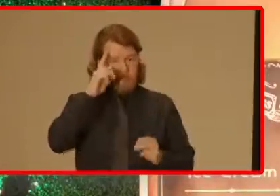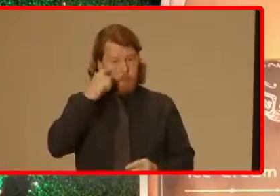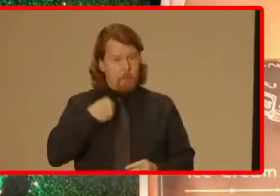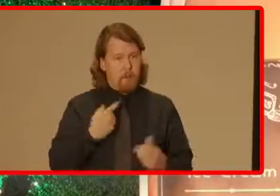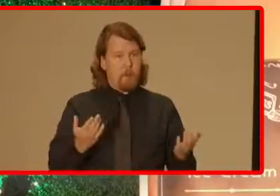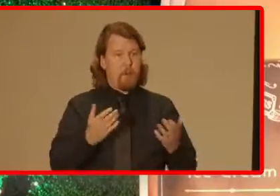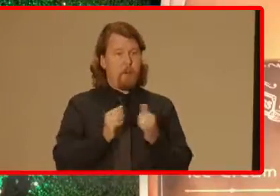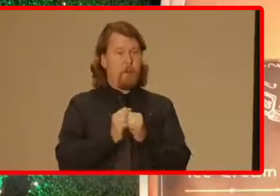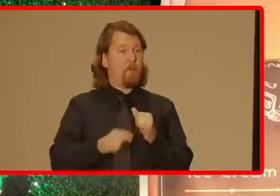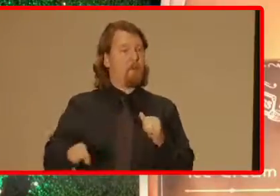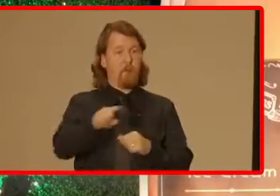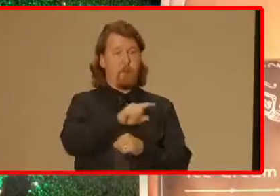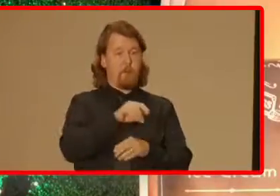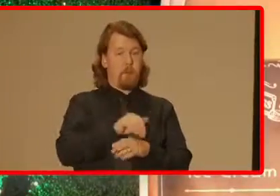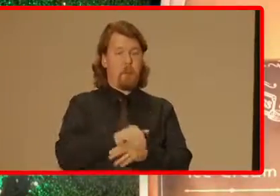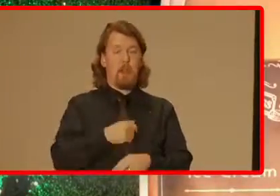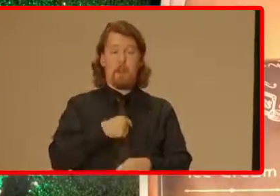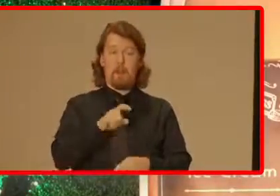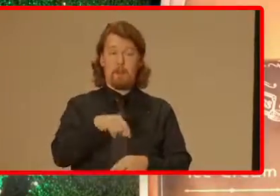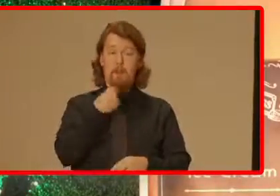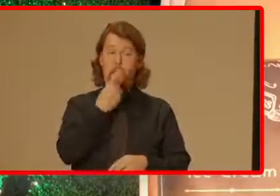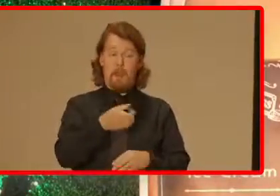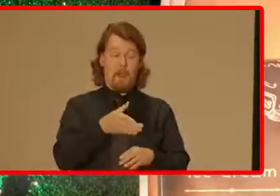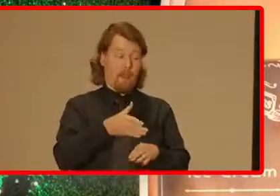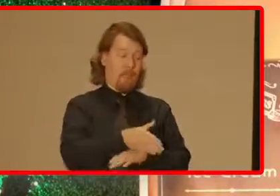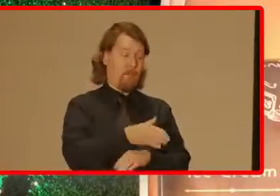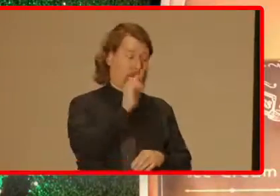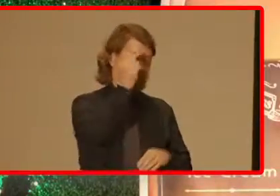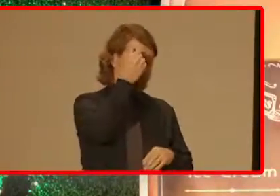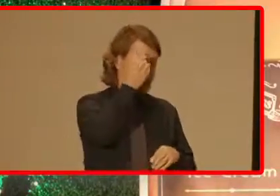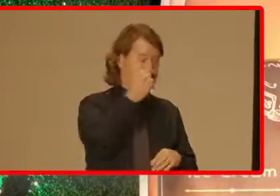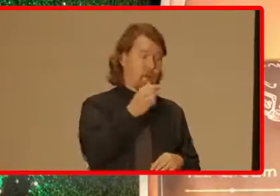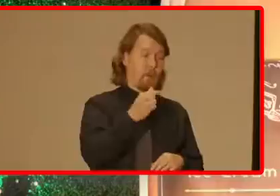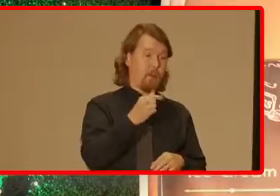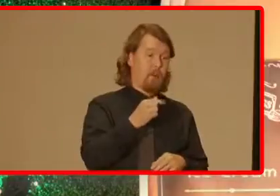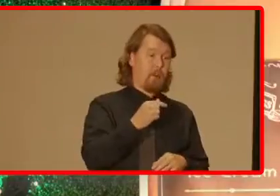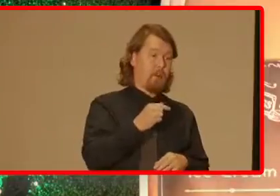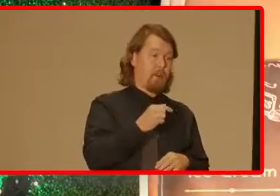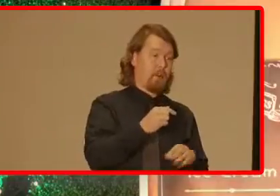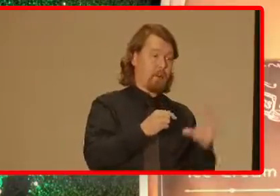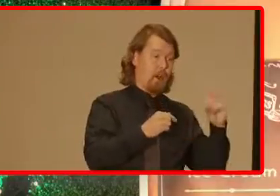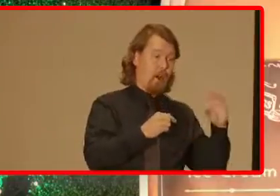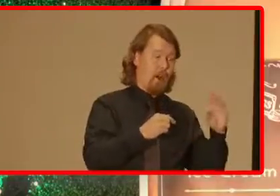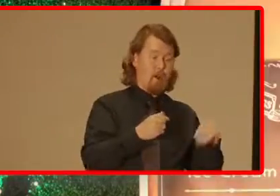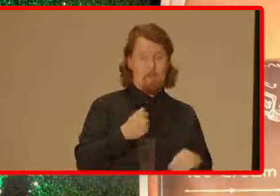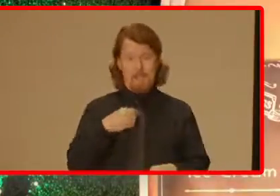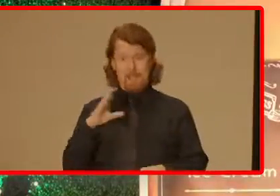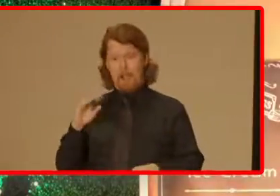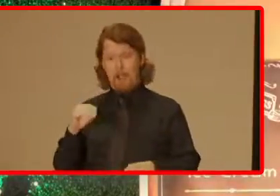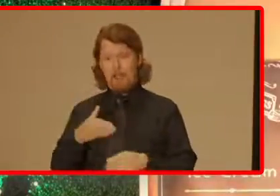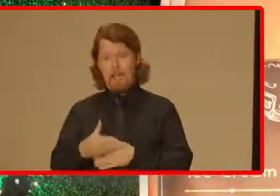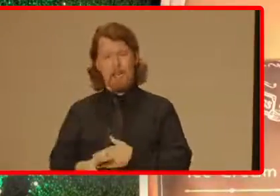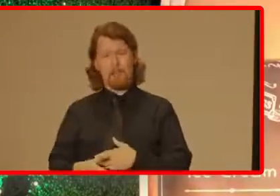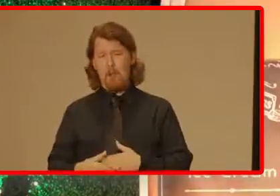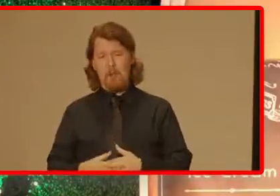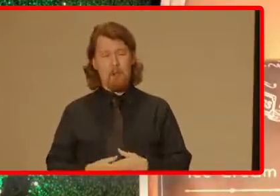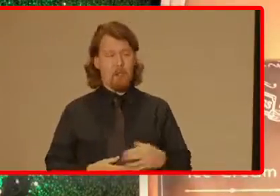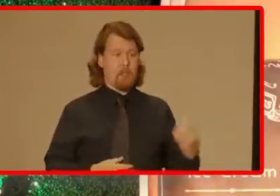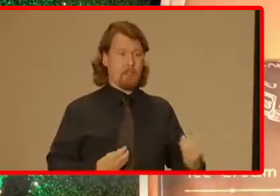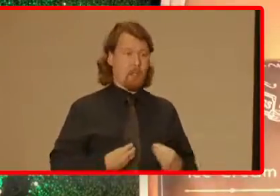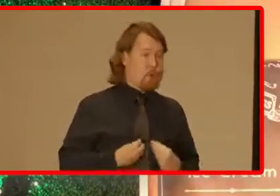you this evening. I got to tell you, following Governor DeSantis is not an easy feat. He is somebody that gets you charged up